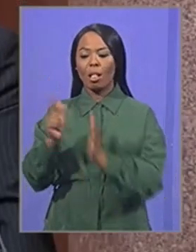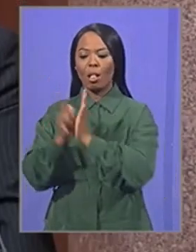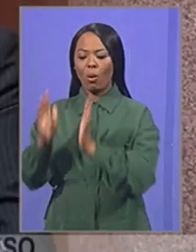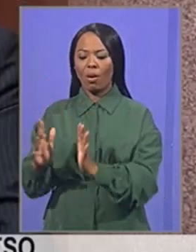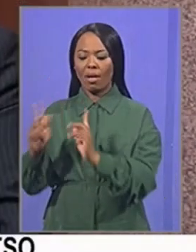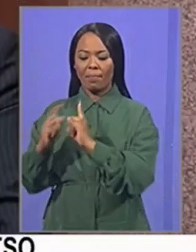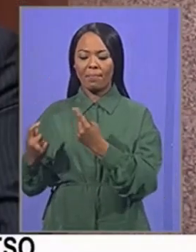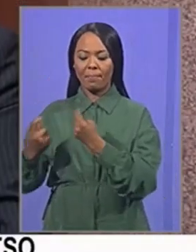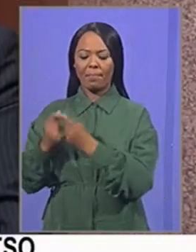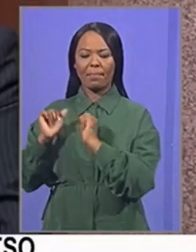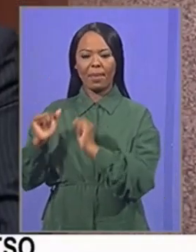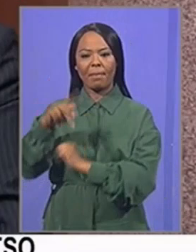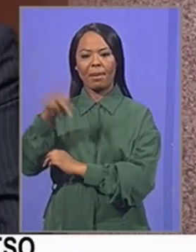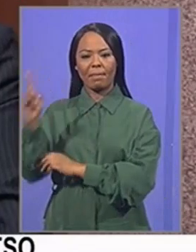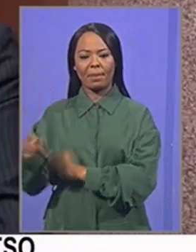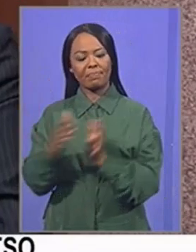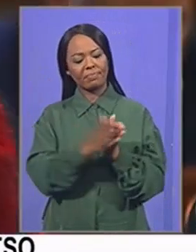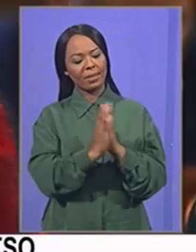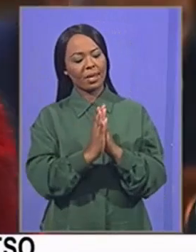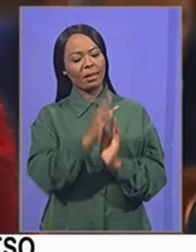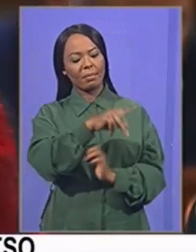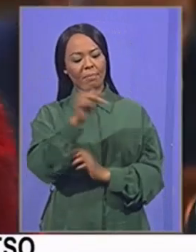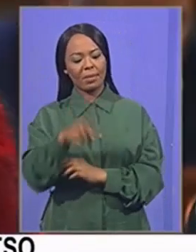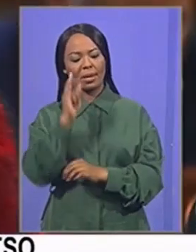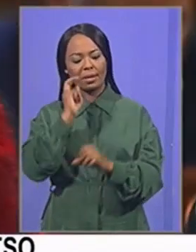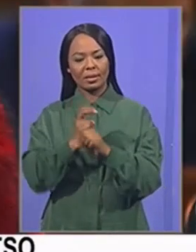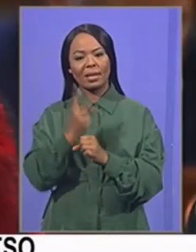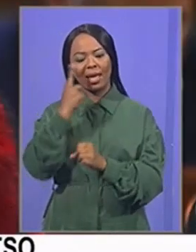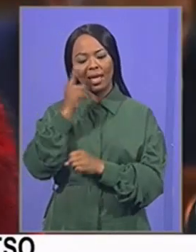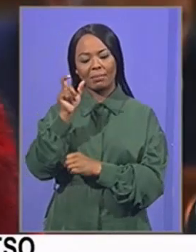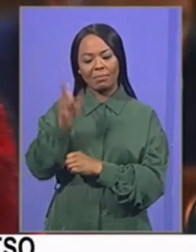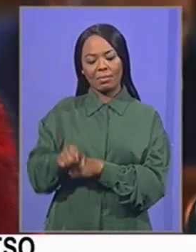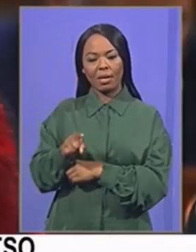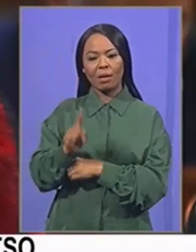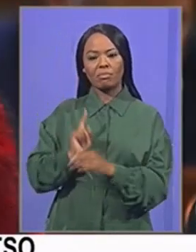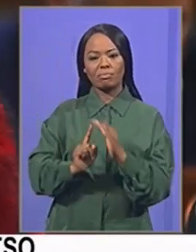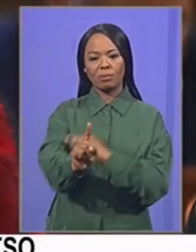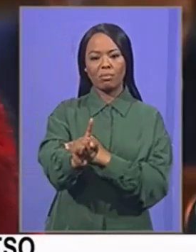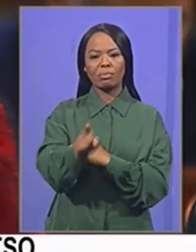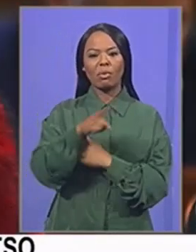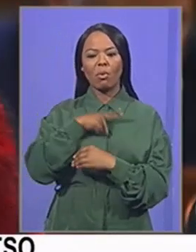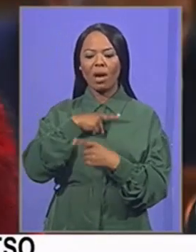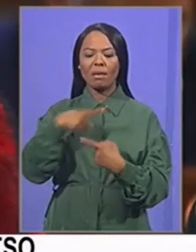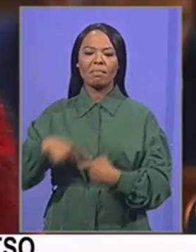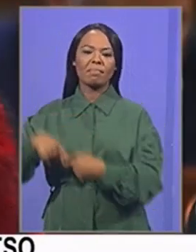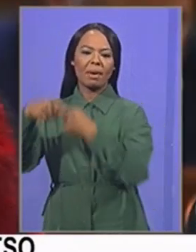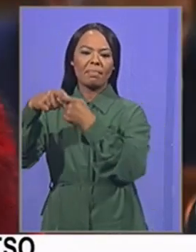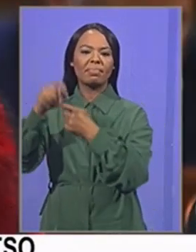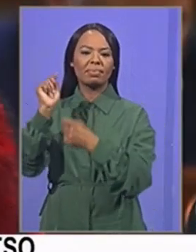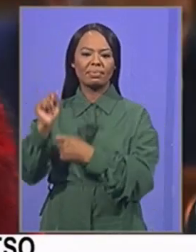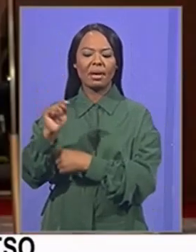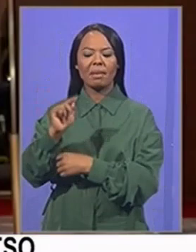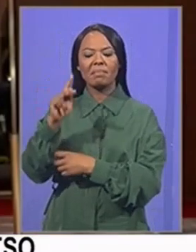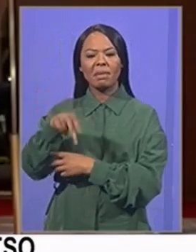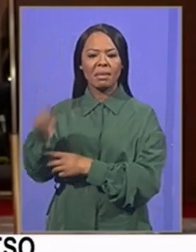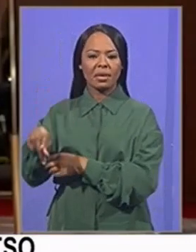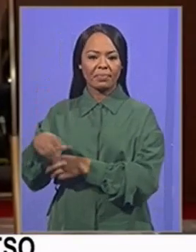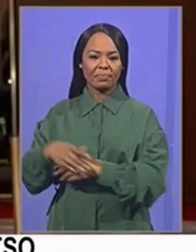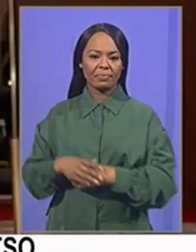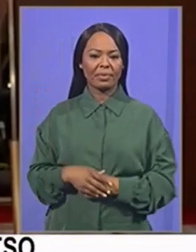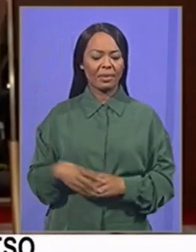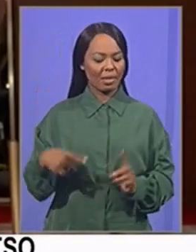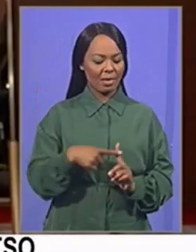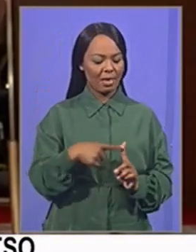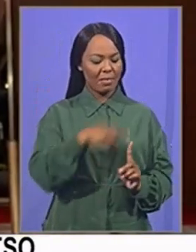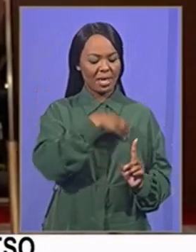ba ikuetse gore Ramaphosa go nna paki ya tshwetso ya gagwe ya go sekega Mkhwebane. As things stand, we don't see why the President